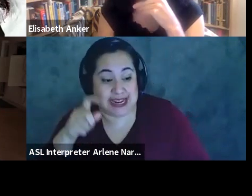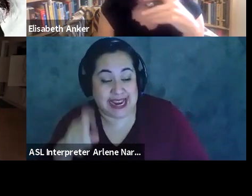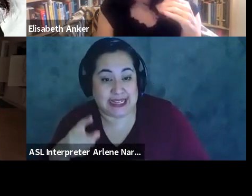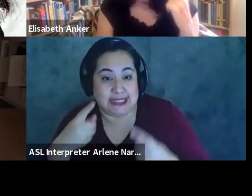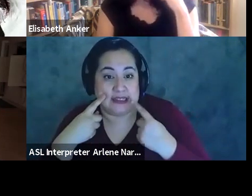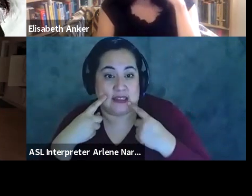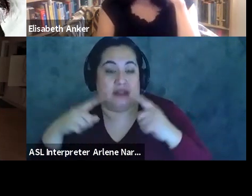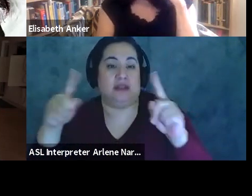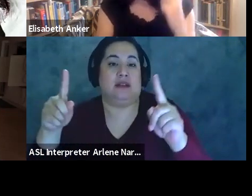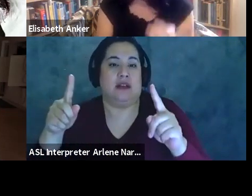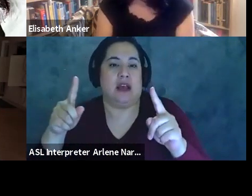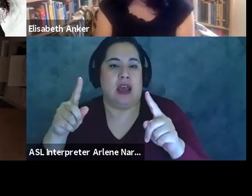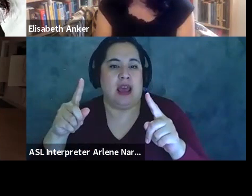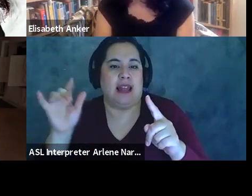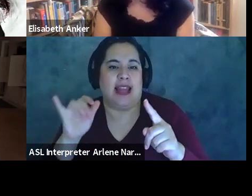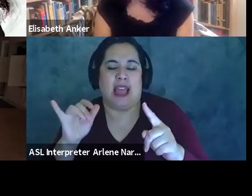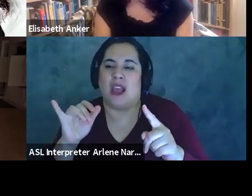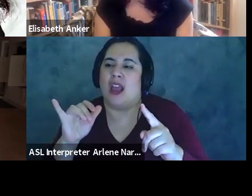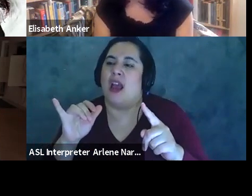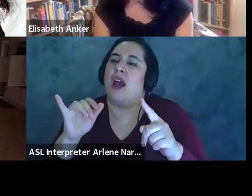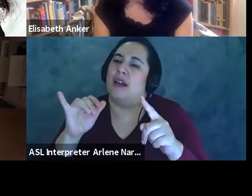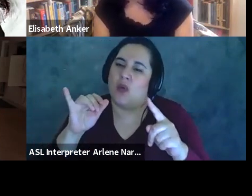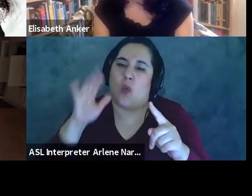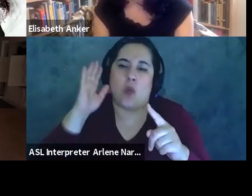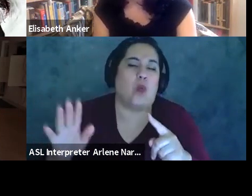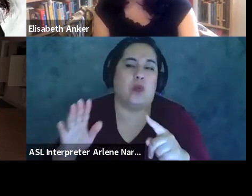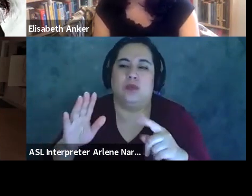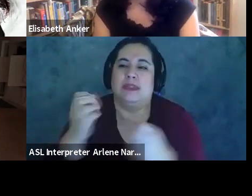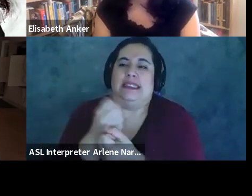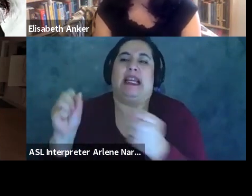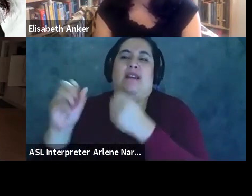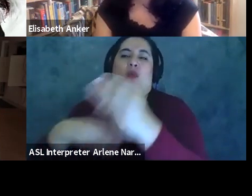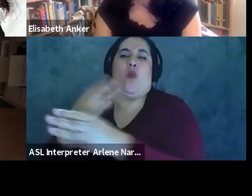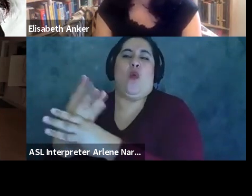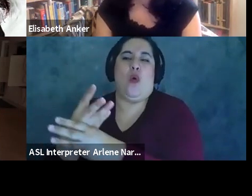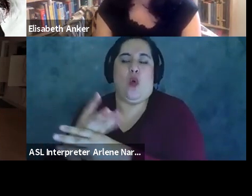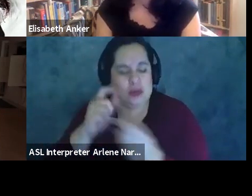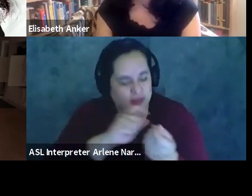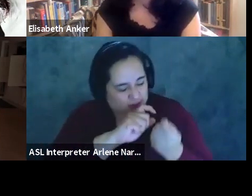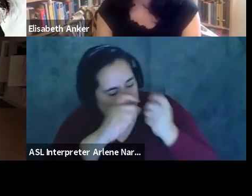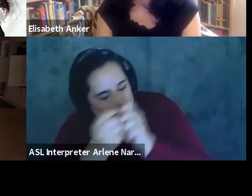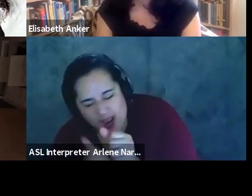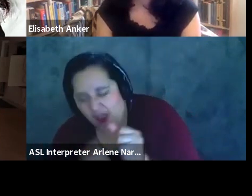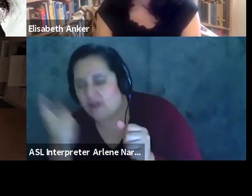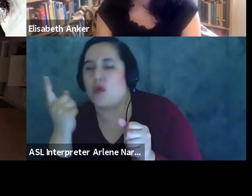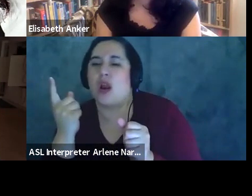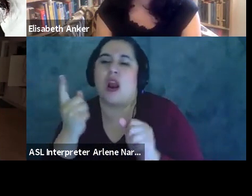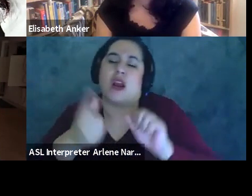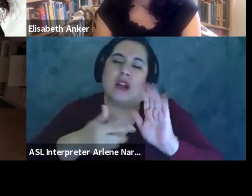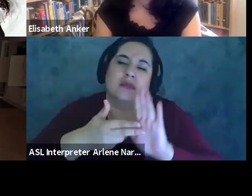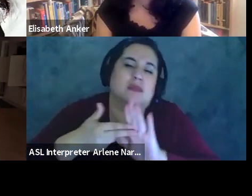success as a kind of international revolution, right? As the transformation of everywhere in the name